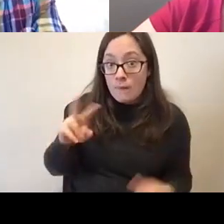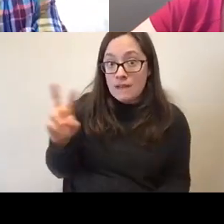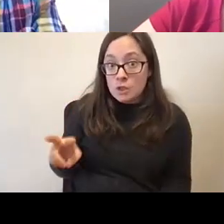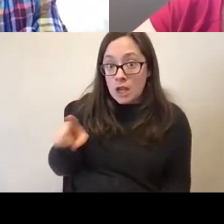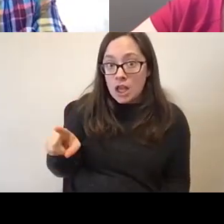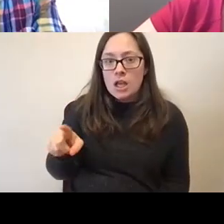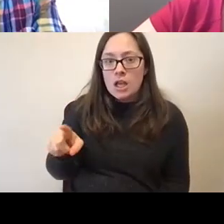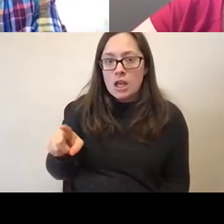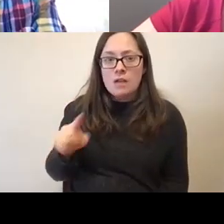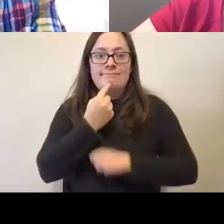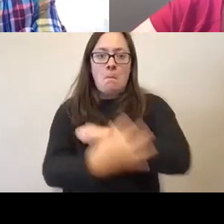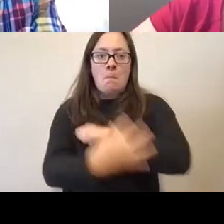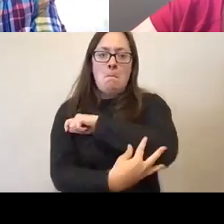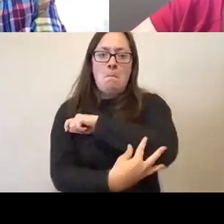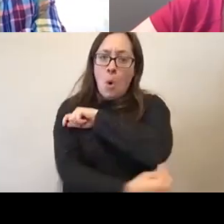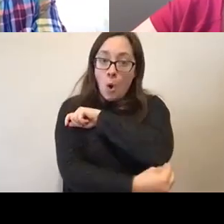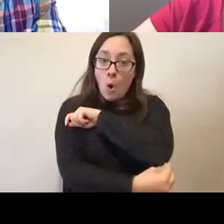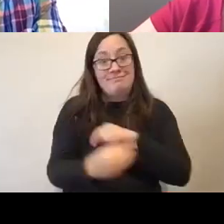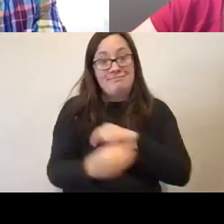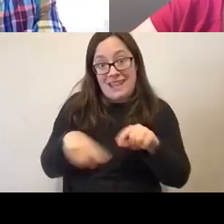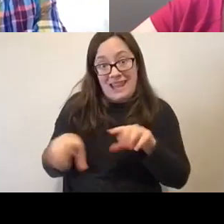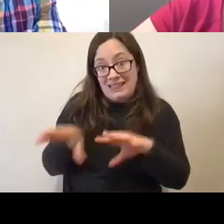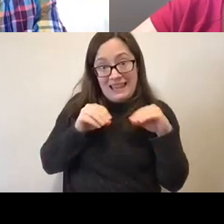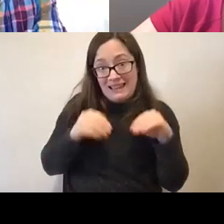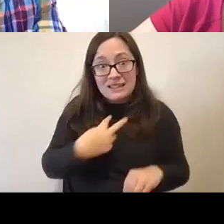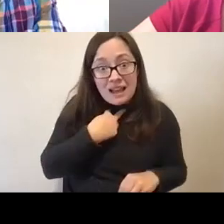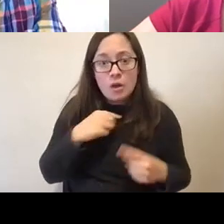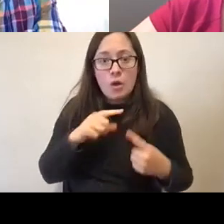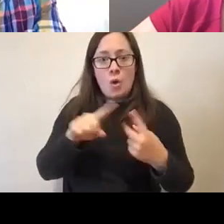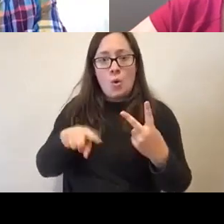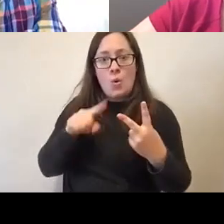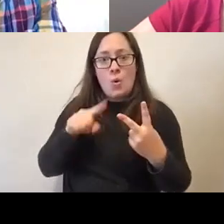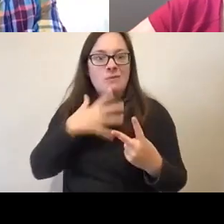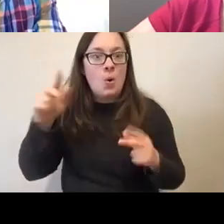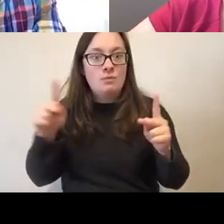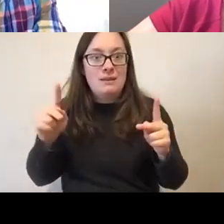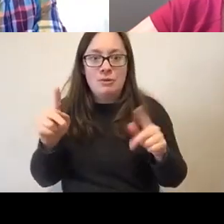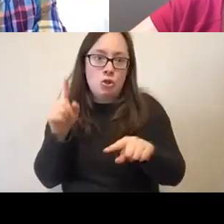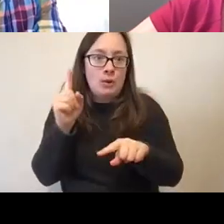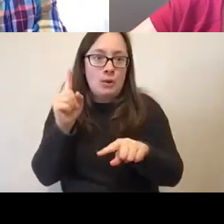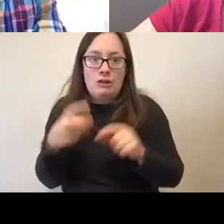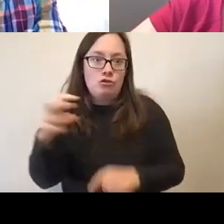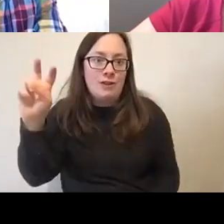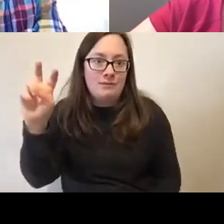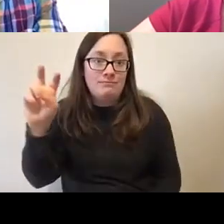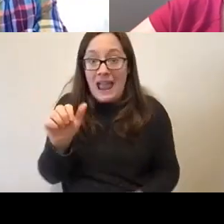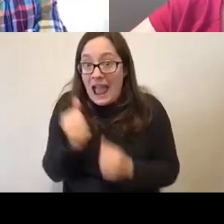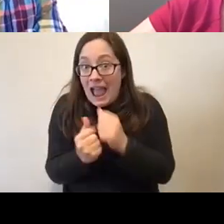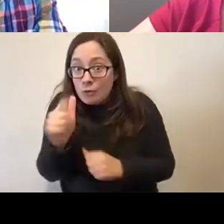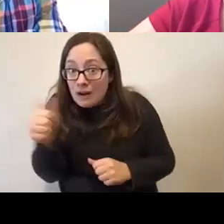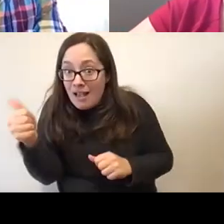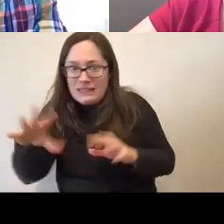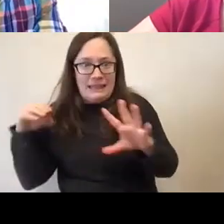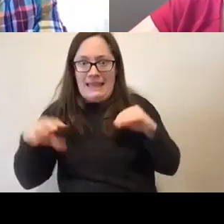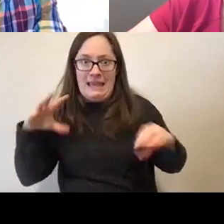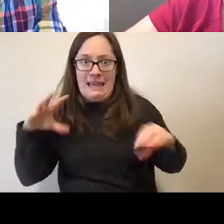you can't get out of the country, or you're in an older age that it makes it hard for you to travel. So even just